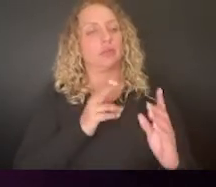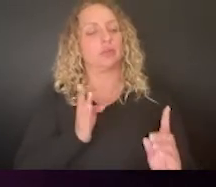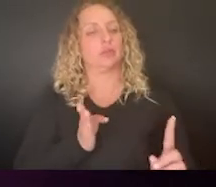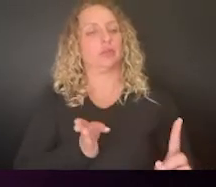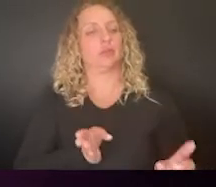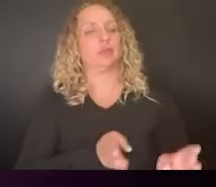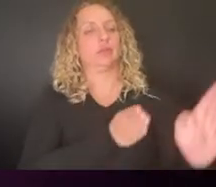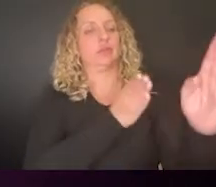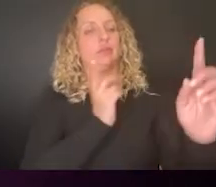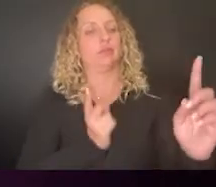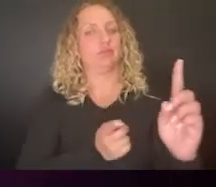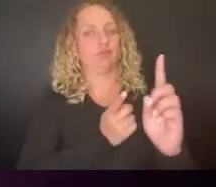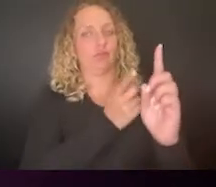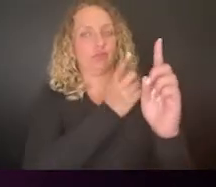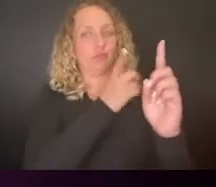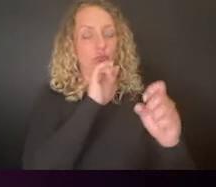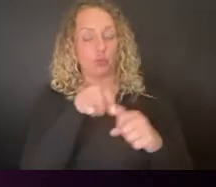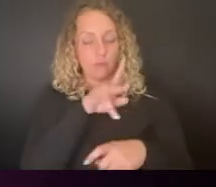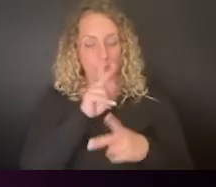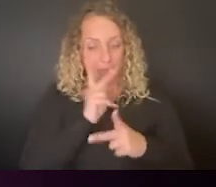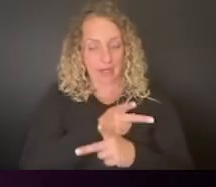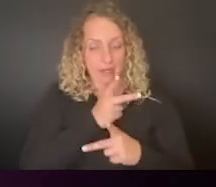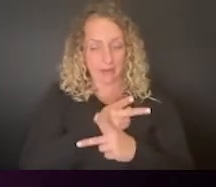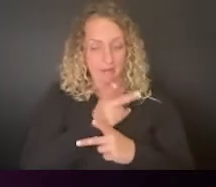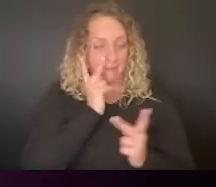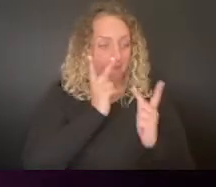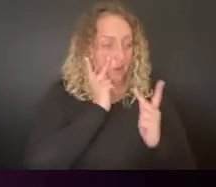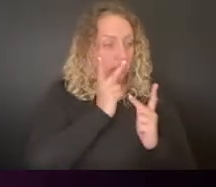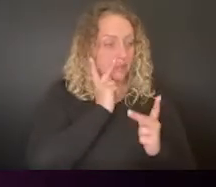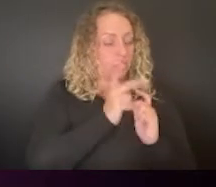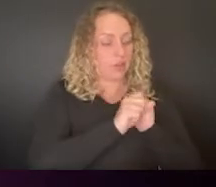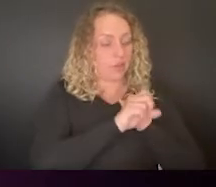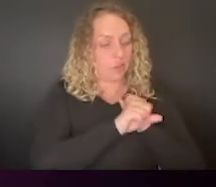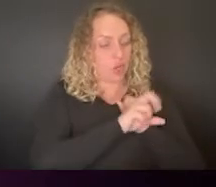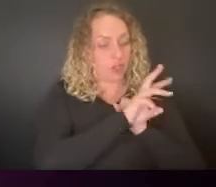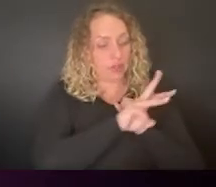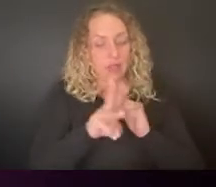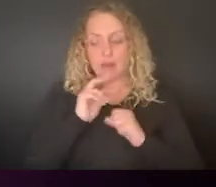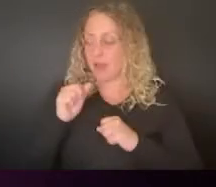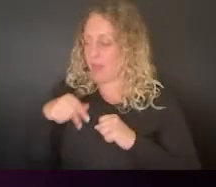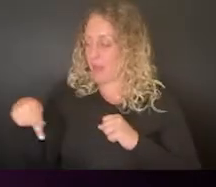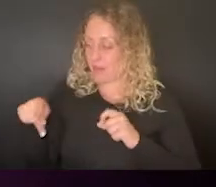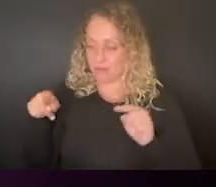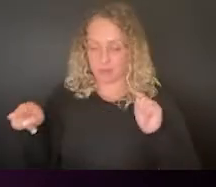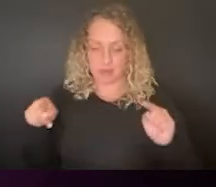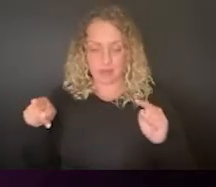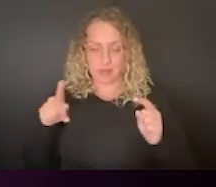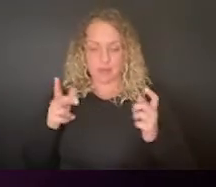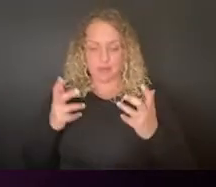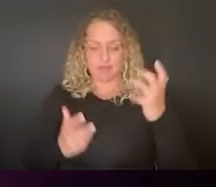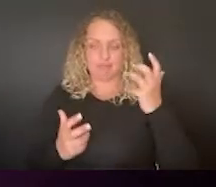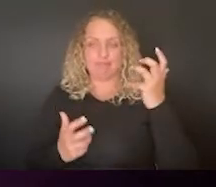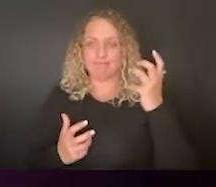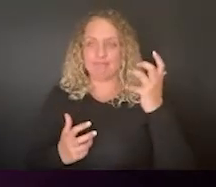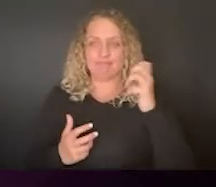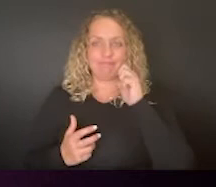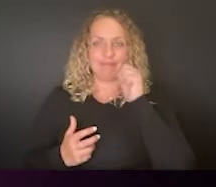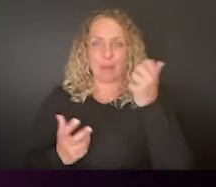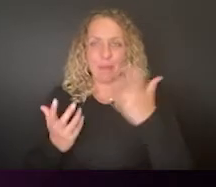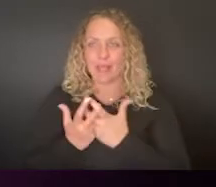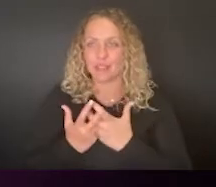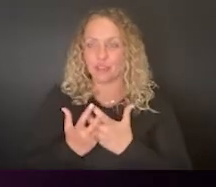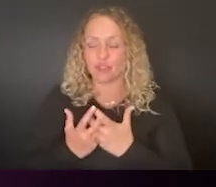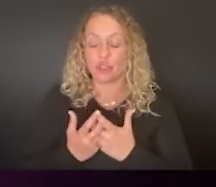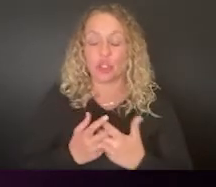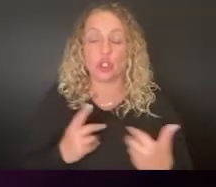a rebrand impacts established product roadmaps. And you need to be careful when the